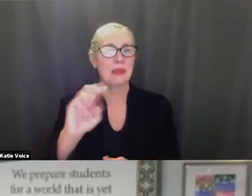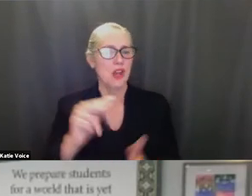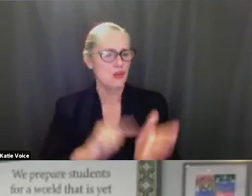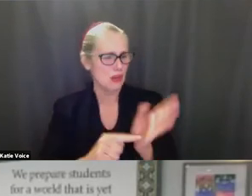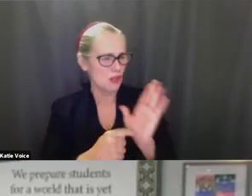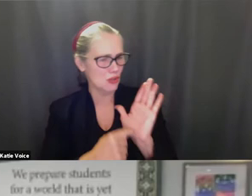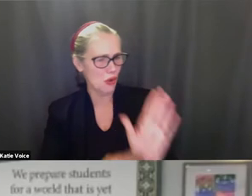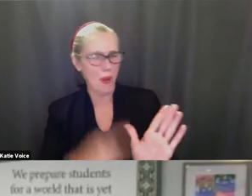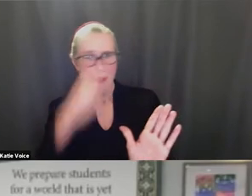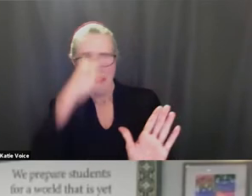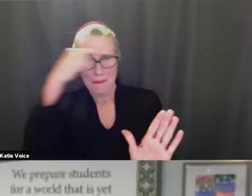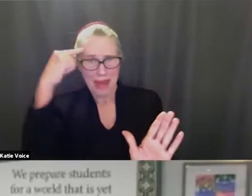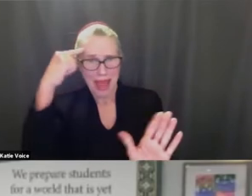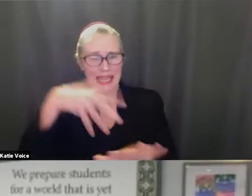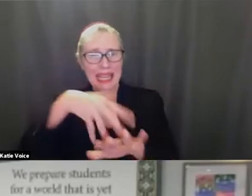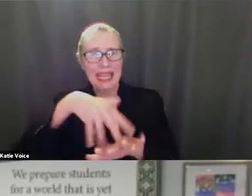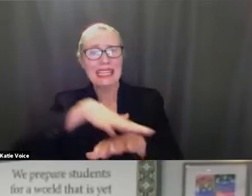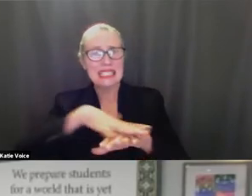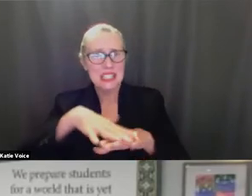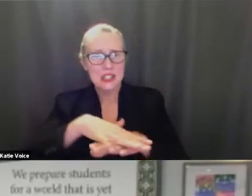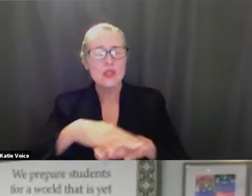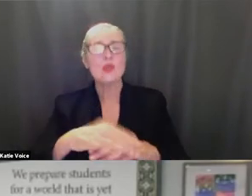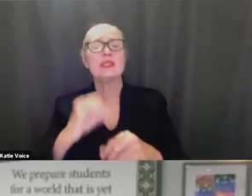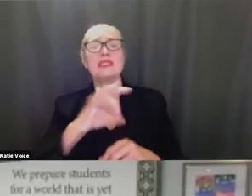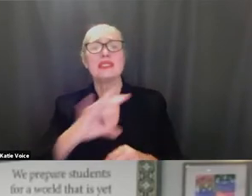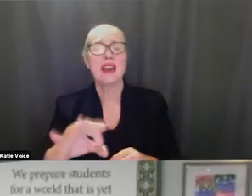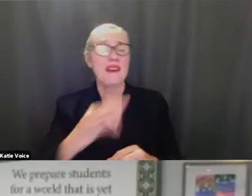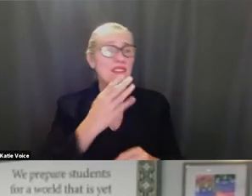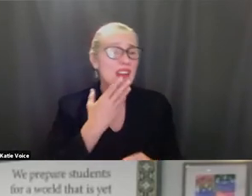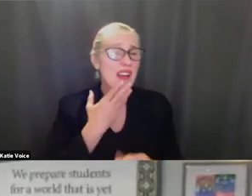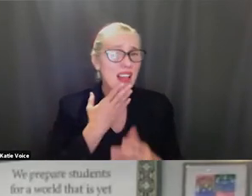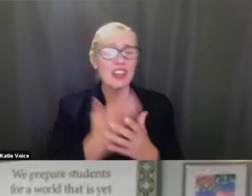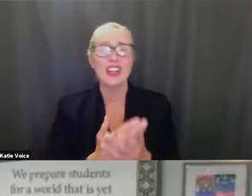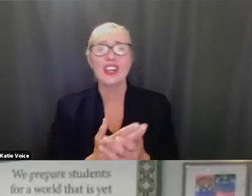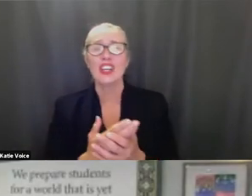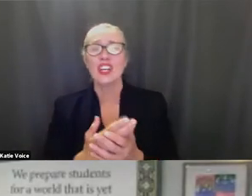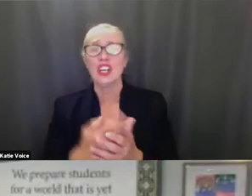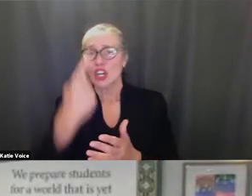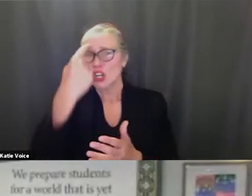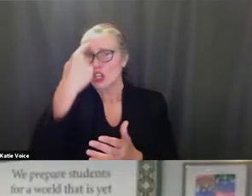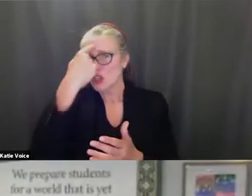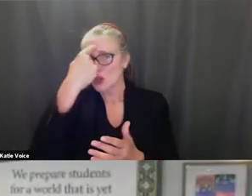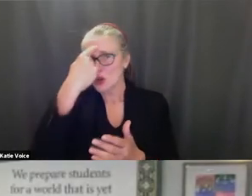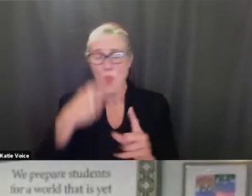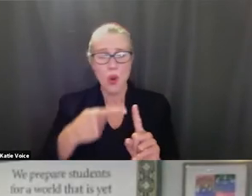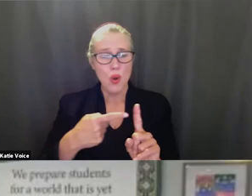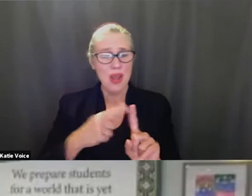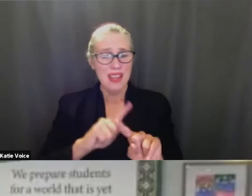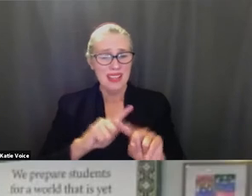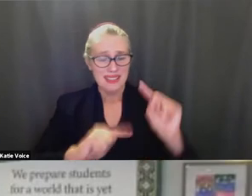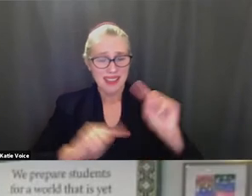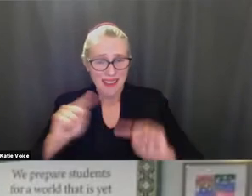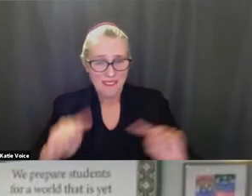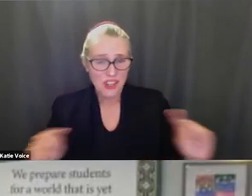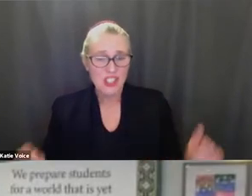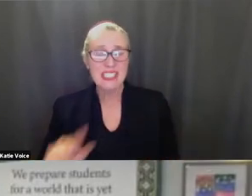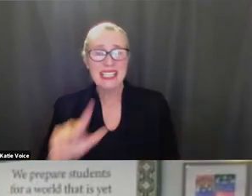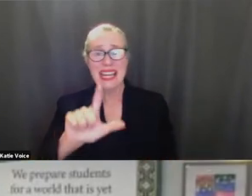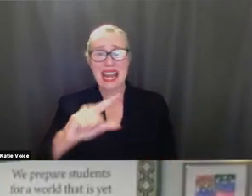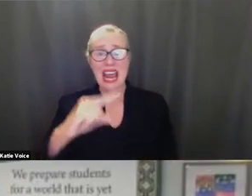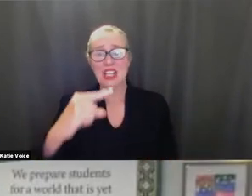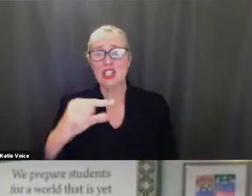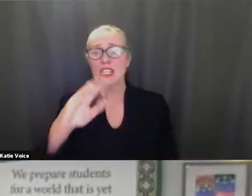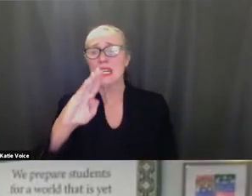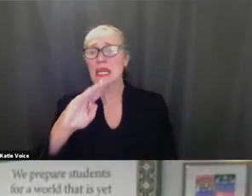black indigenous students of color neurodivergent students religious minority students and lgbtqia plus students all of which